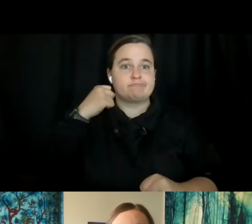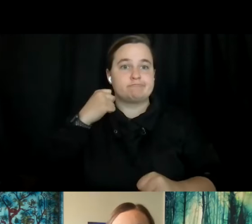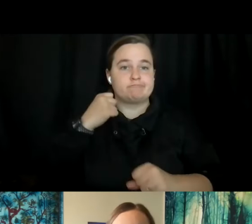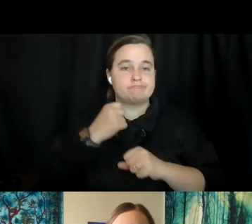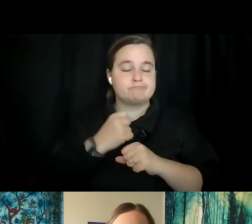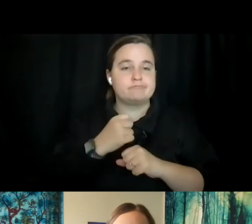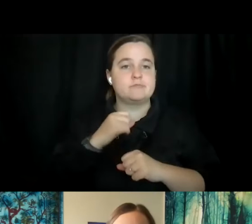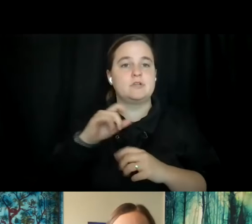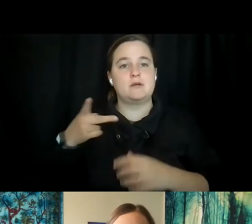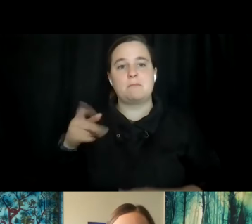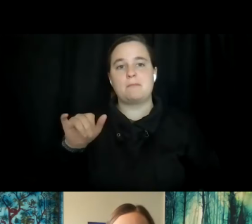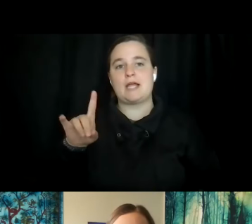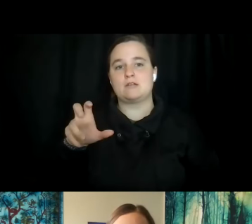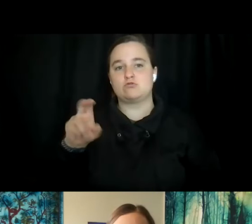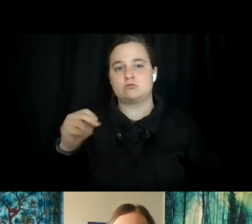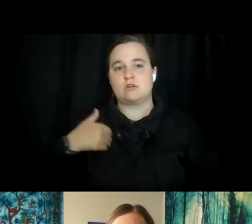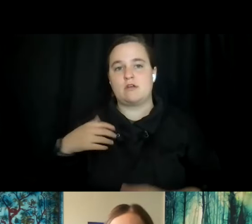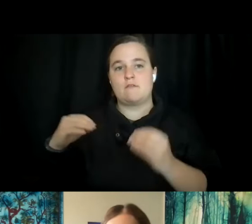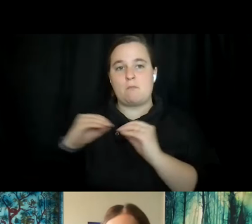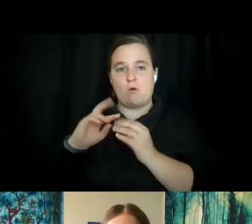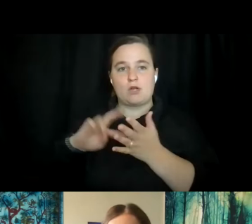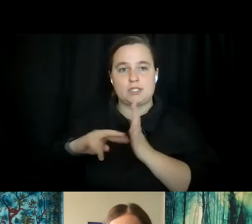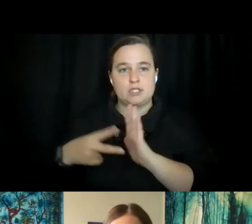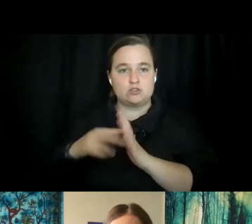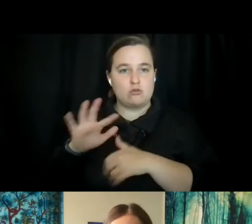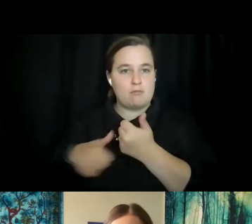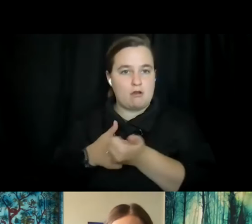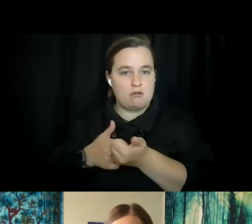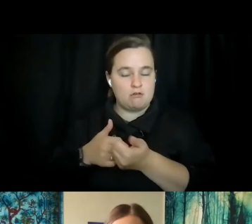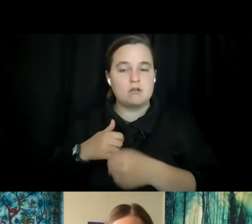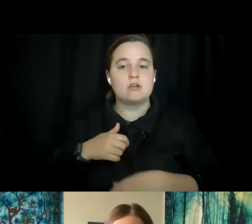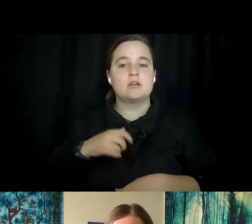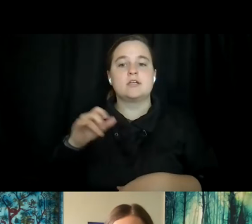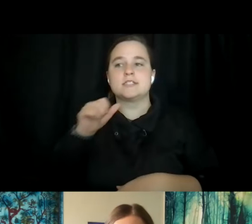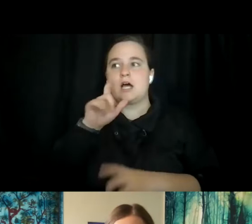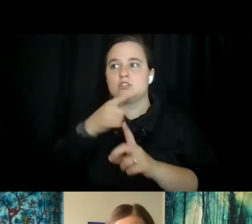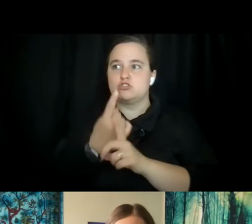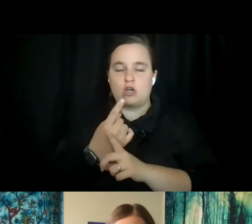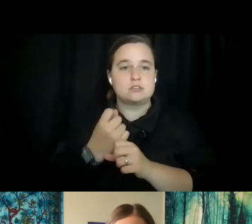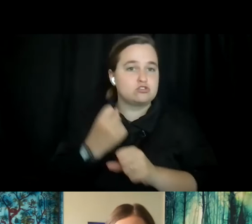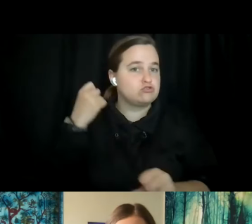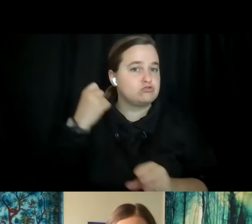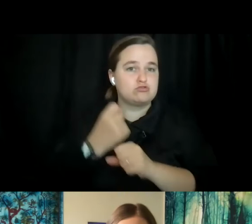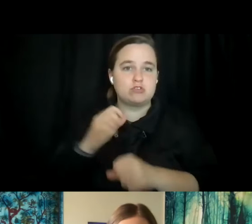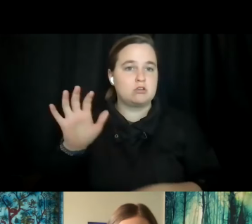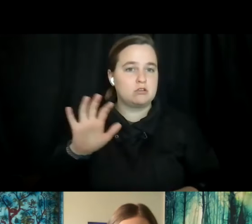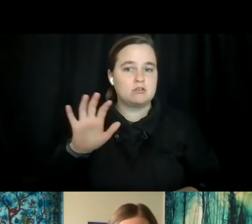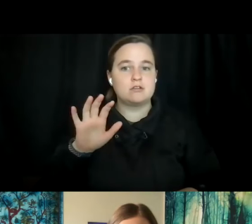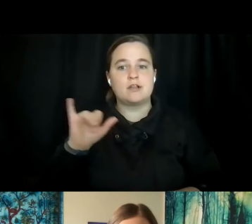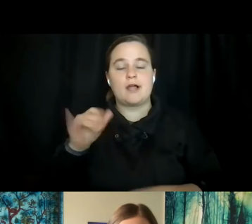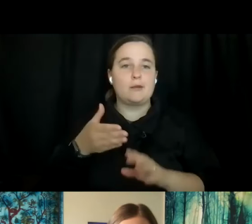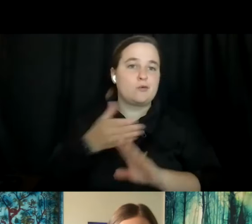intentional. So it's not quite stretching like you do it when you're pre or